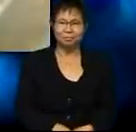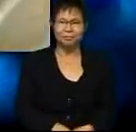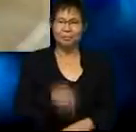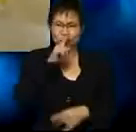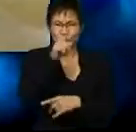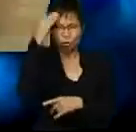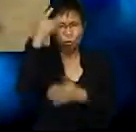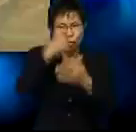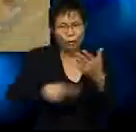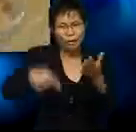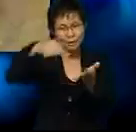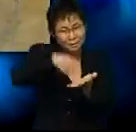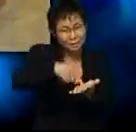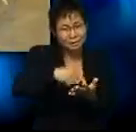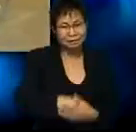I'm sure you know what this is.